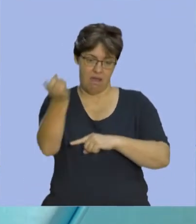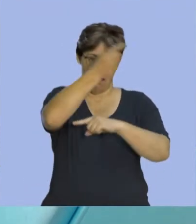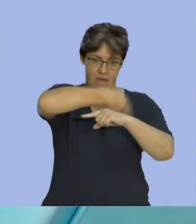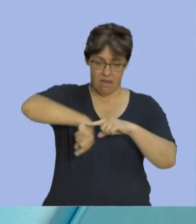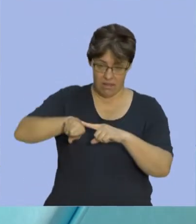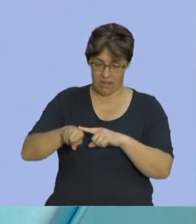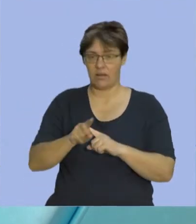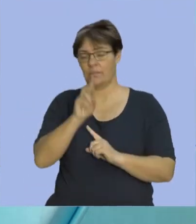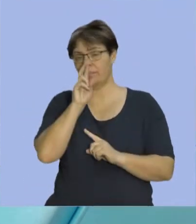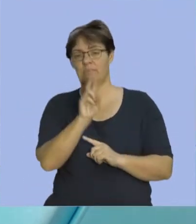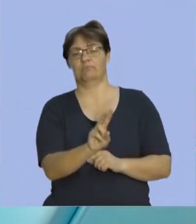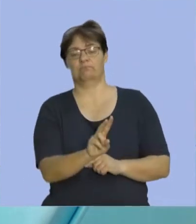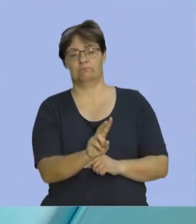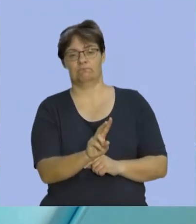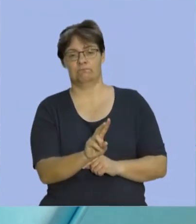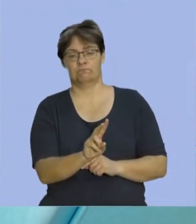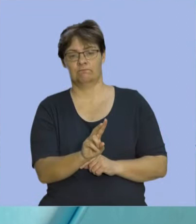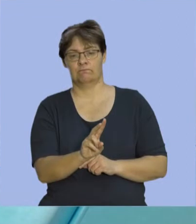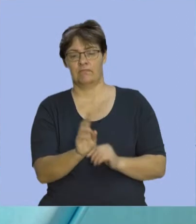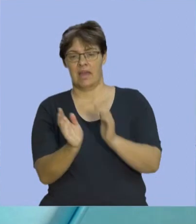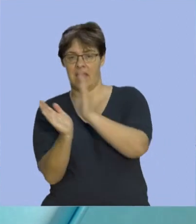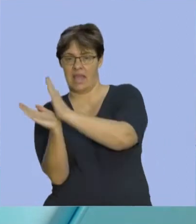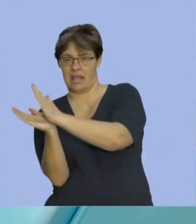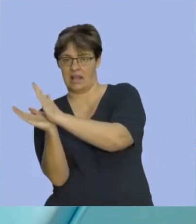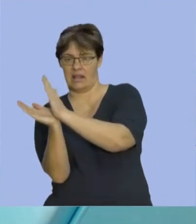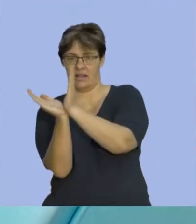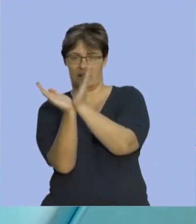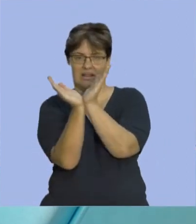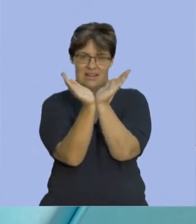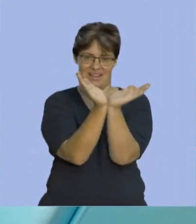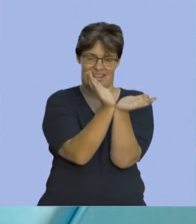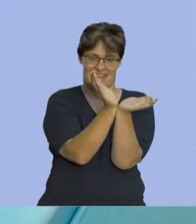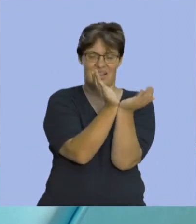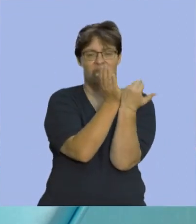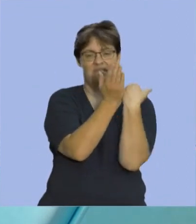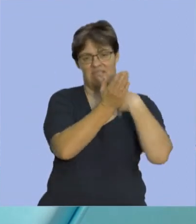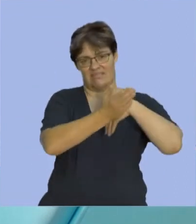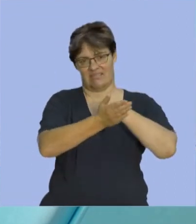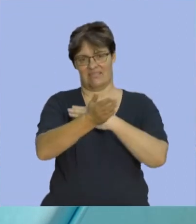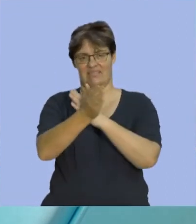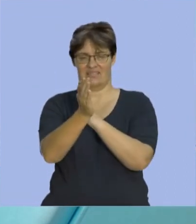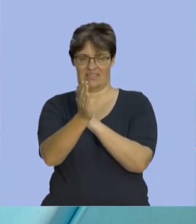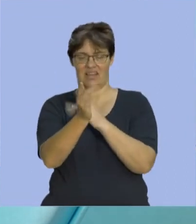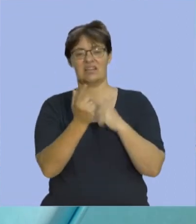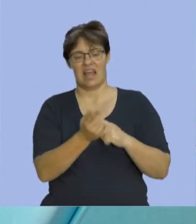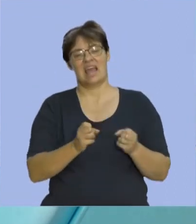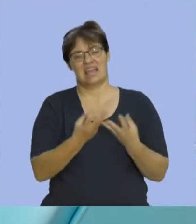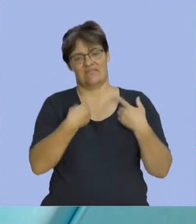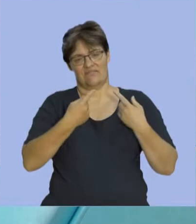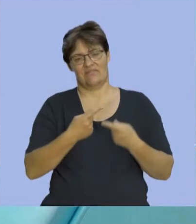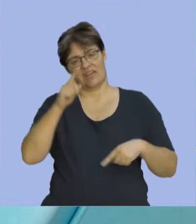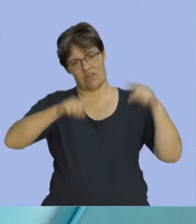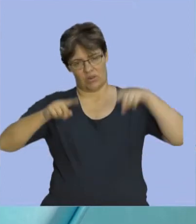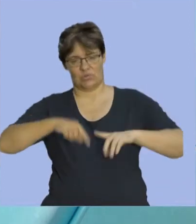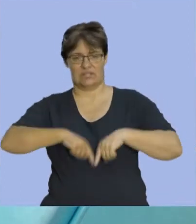you are moving around it, we also know that the angles are normally different as you are trying to move, and they